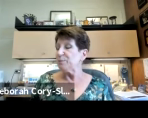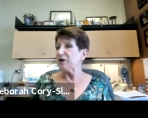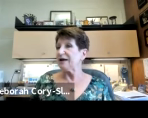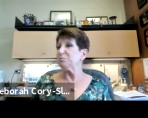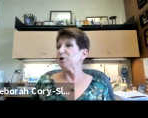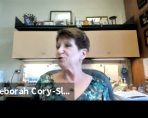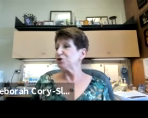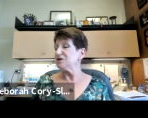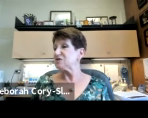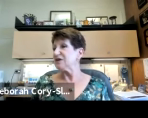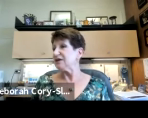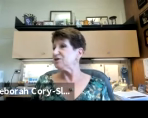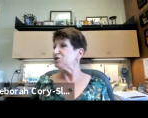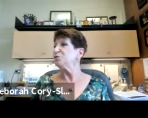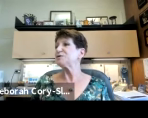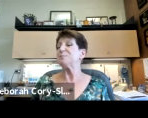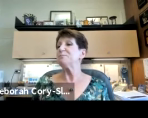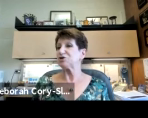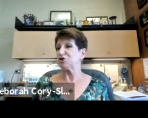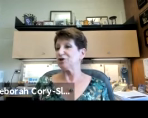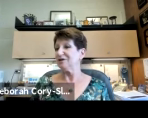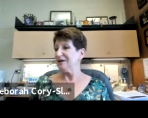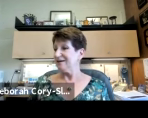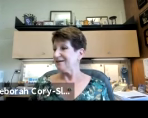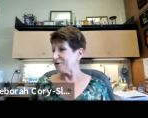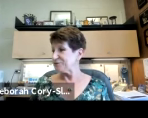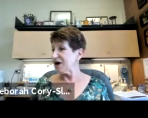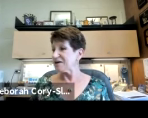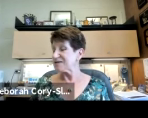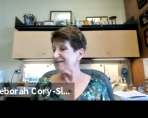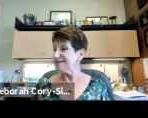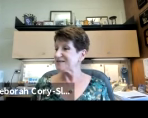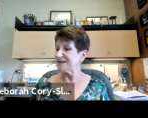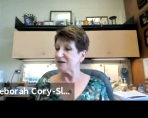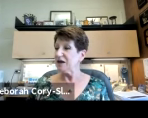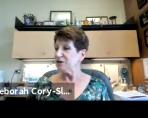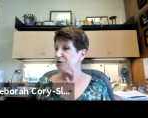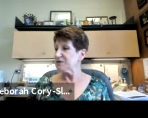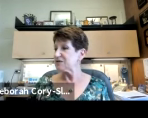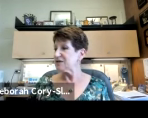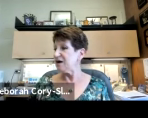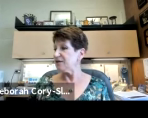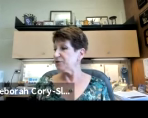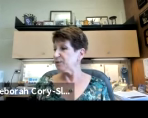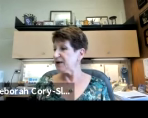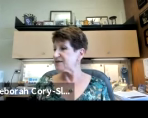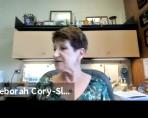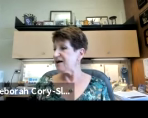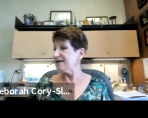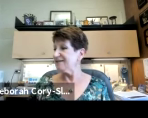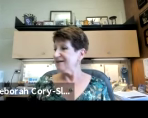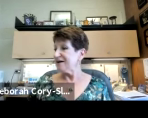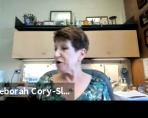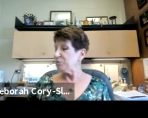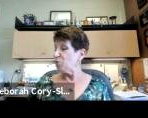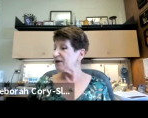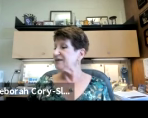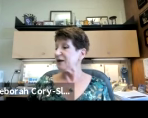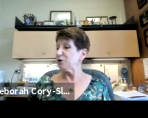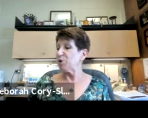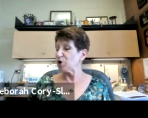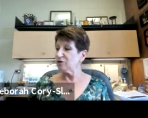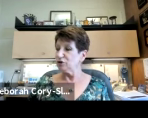know about air pollution is that it too is a mixture of toxicants. And you can see on the right side